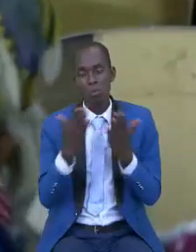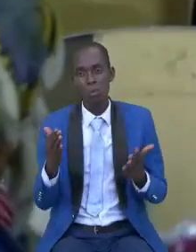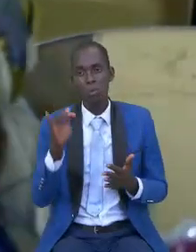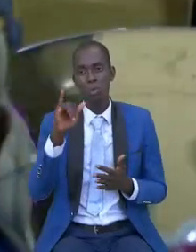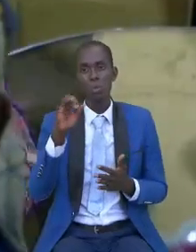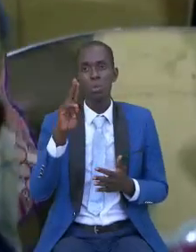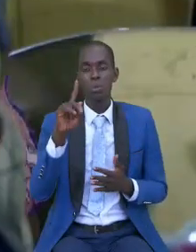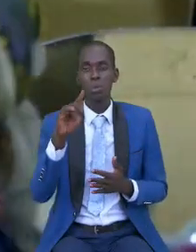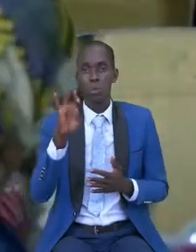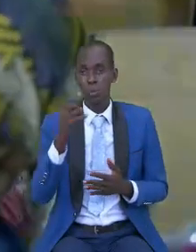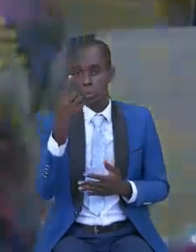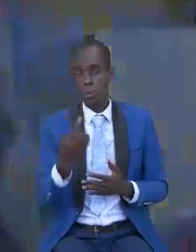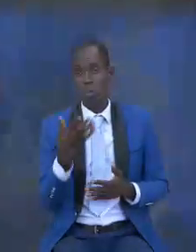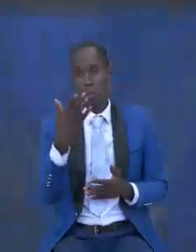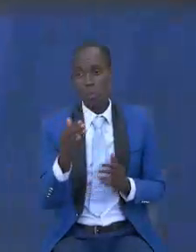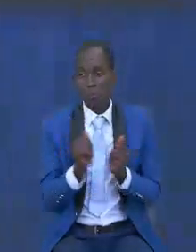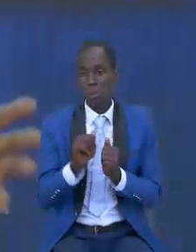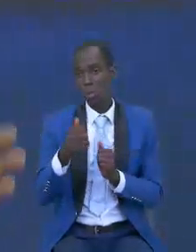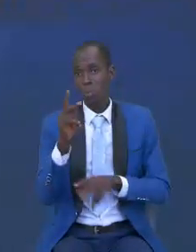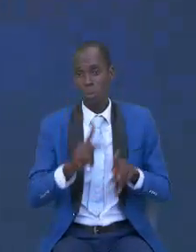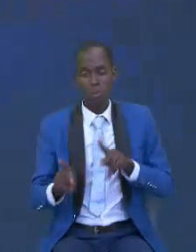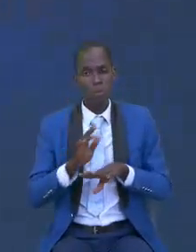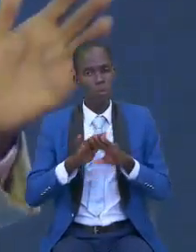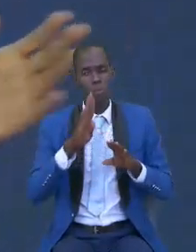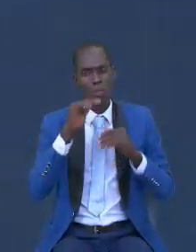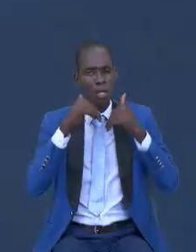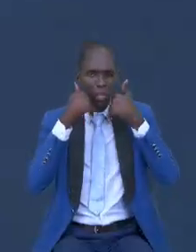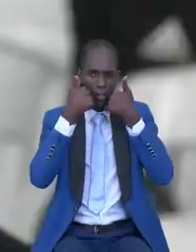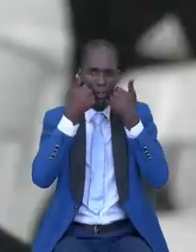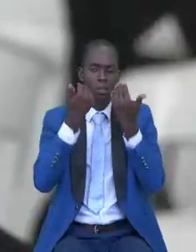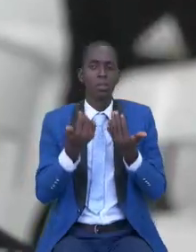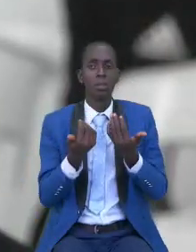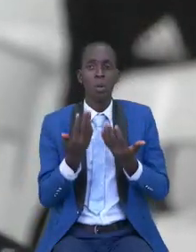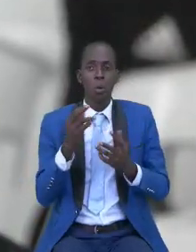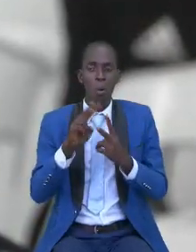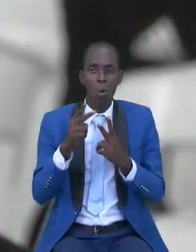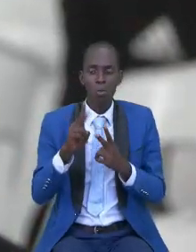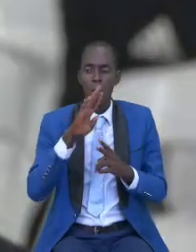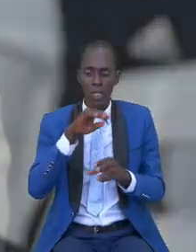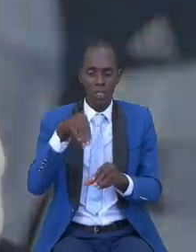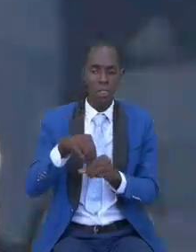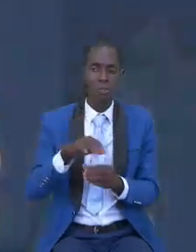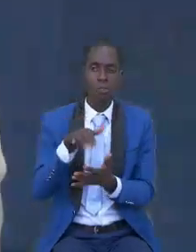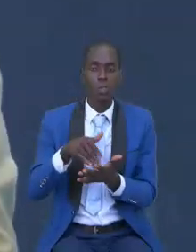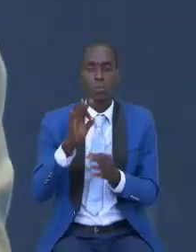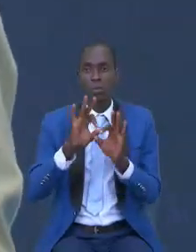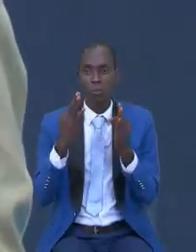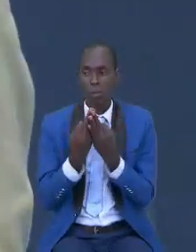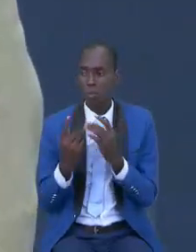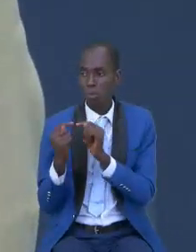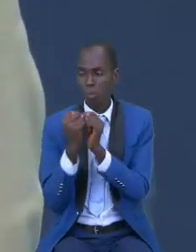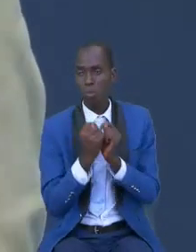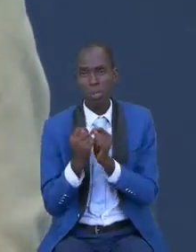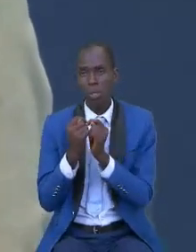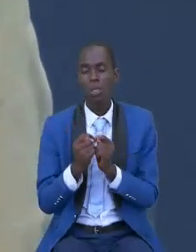hand. In any congregation you are, or in the family where you are watching together, raise up your hand there and